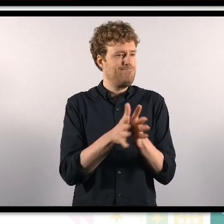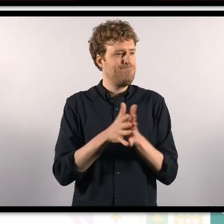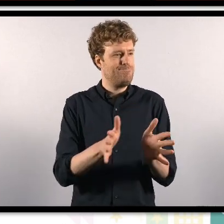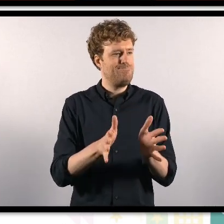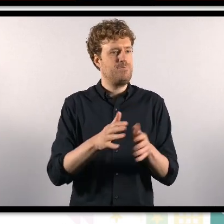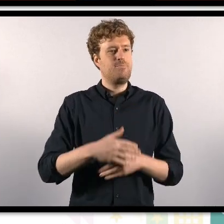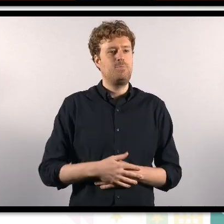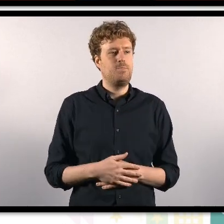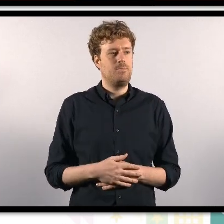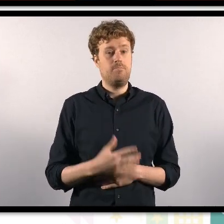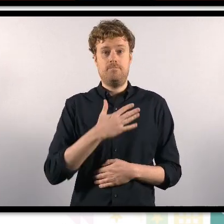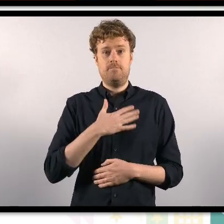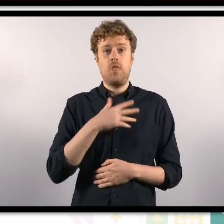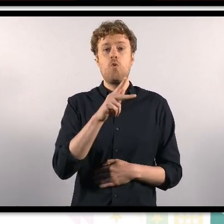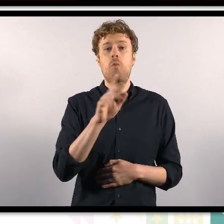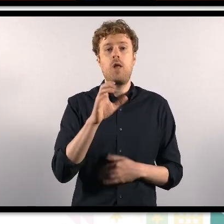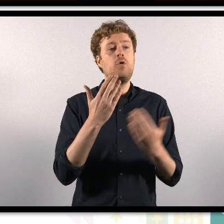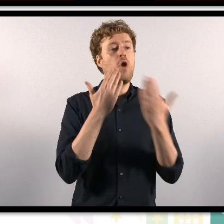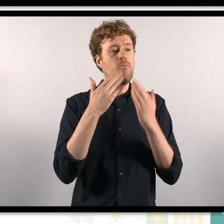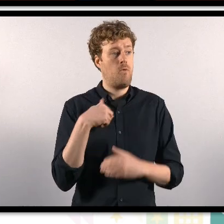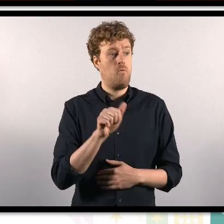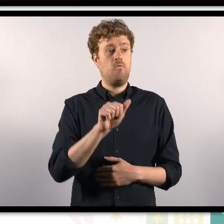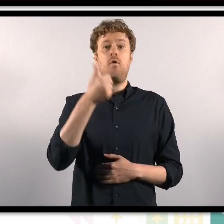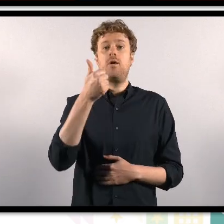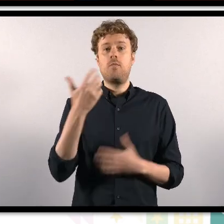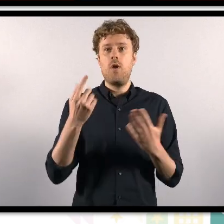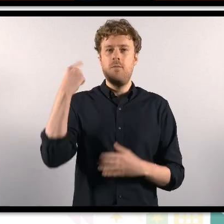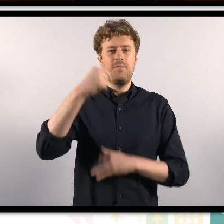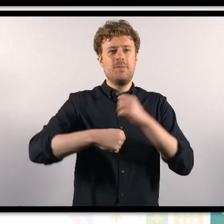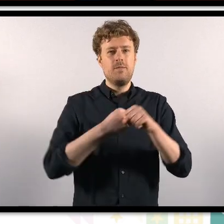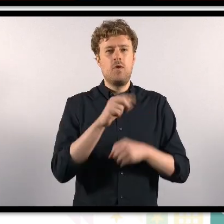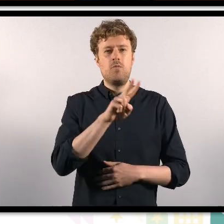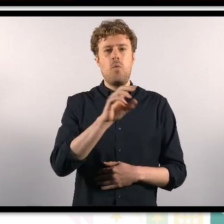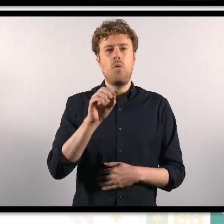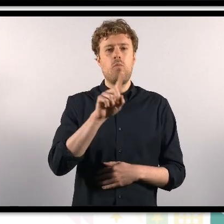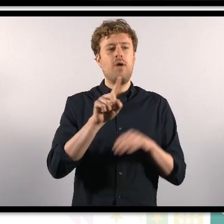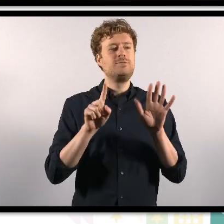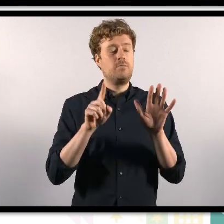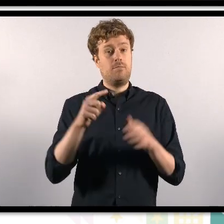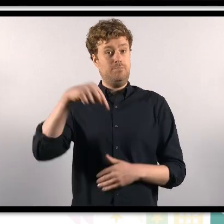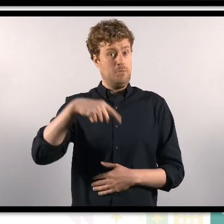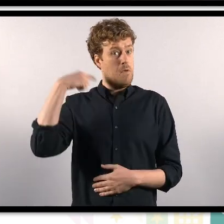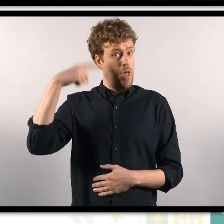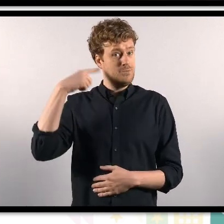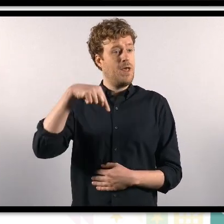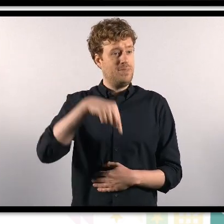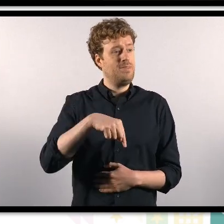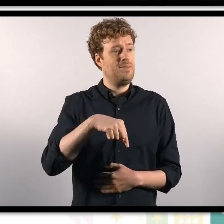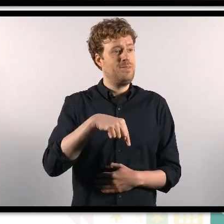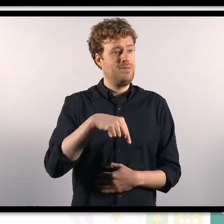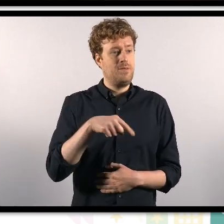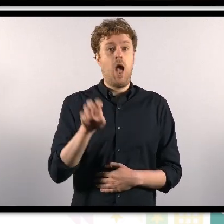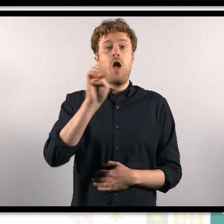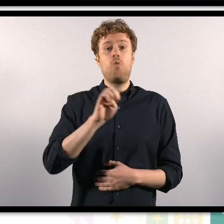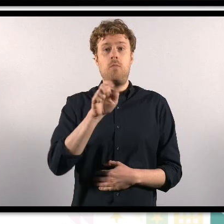first KubeCon Europe at the time, and if you kind of look in this room, this keynote, the keynote hall here looks